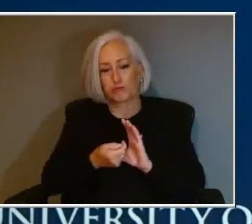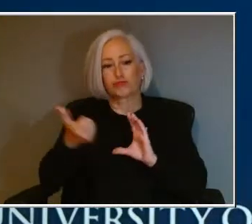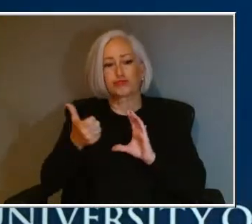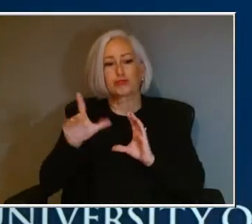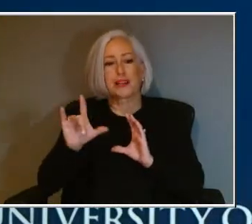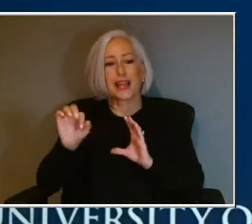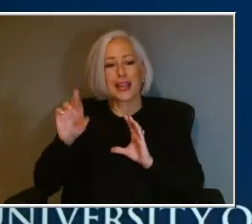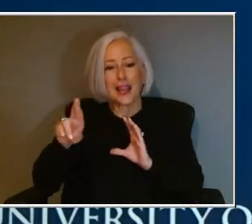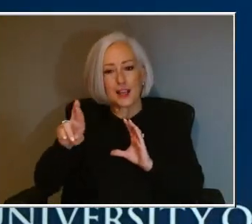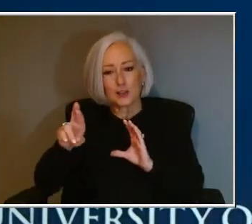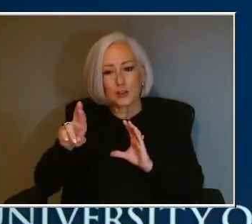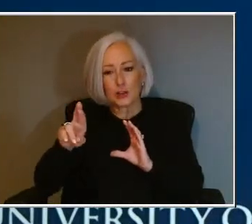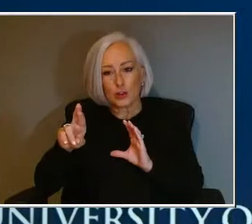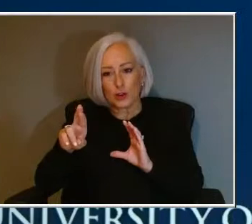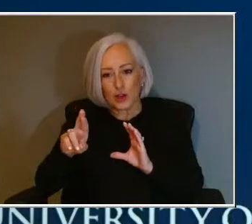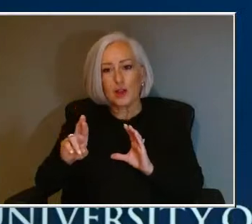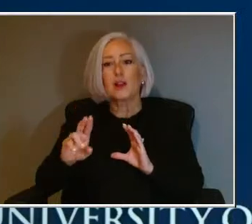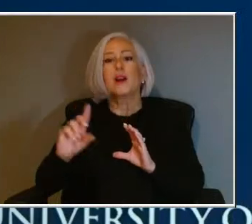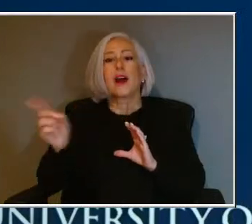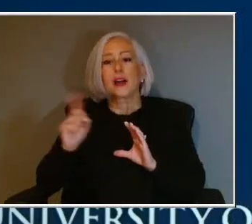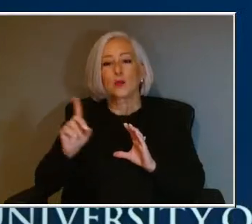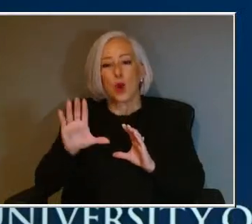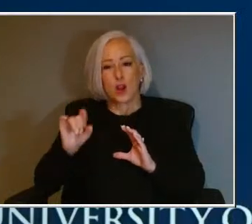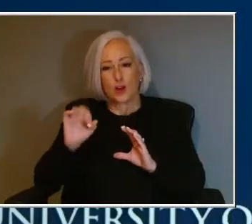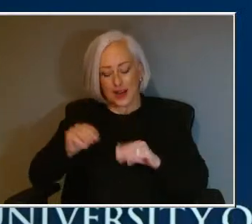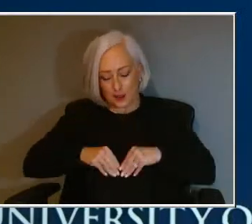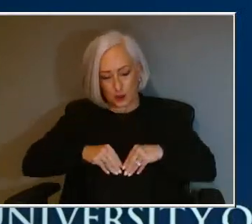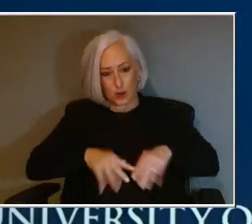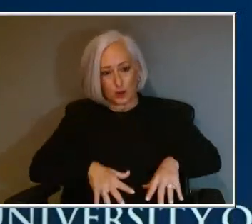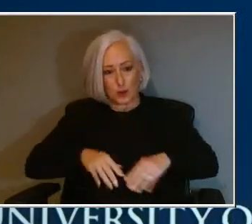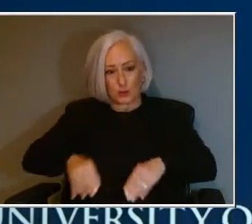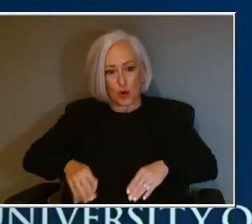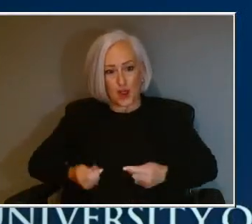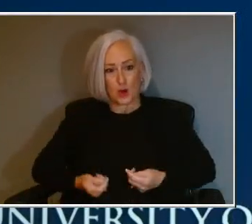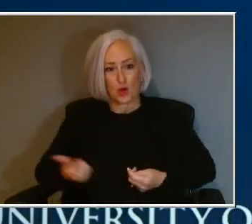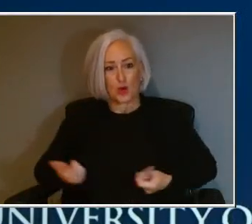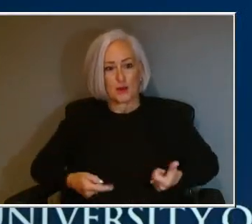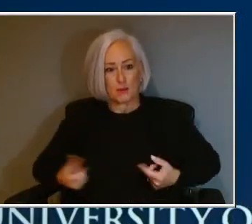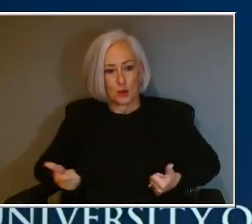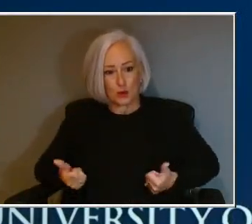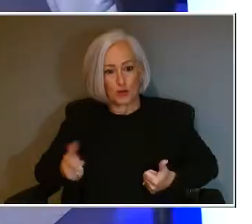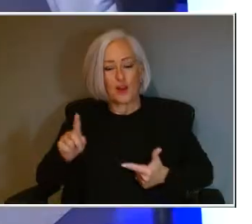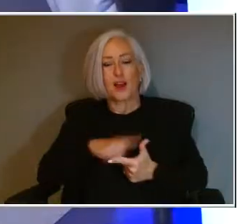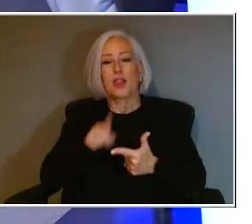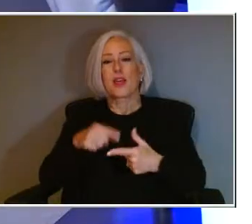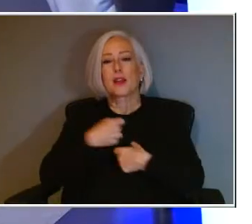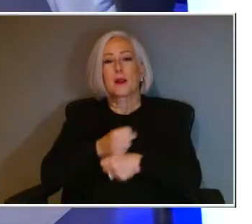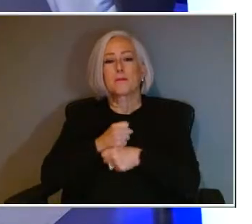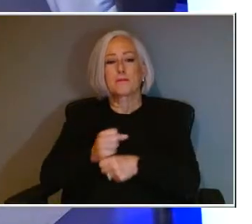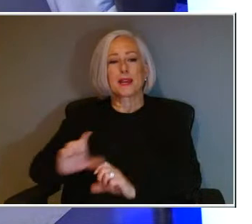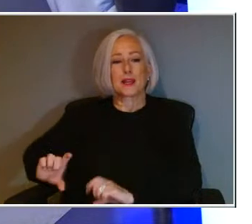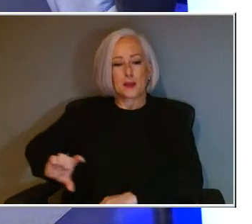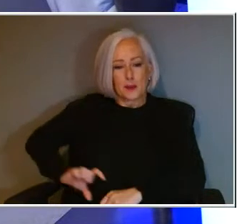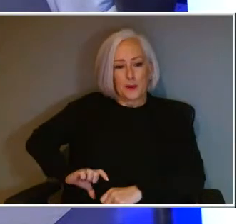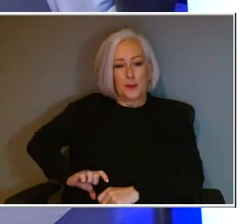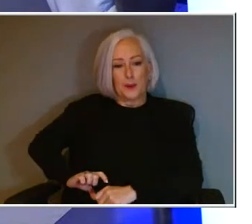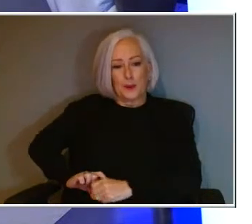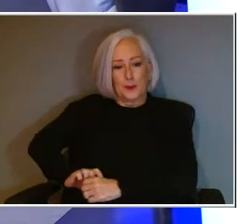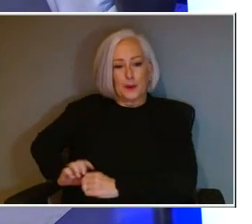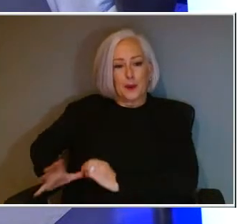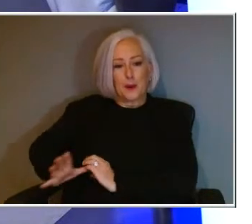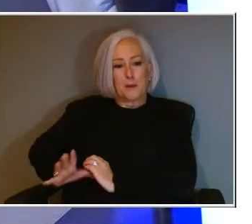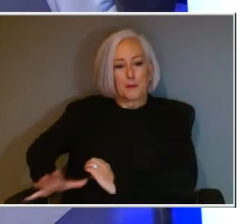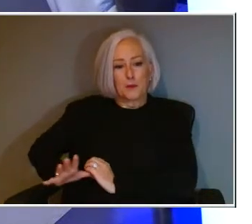where the cancer had spread, and then creating an ostomy. All right, let's talk HIPEC. Explain what that is to